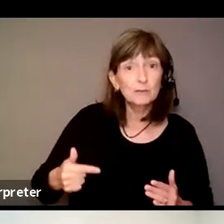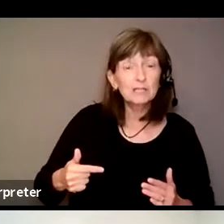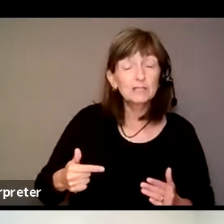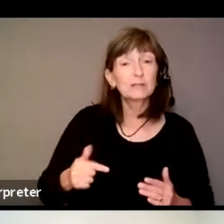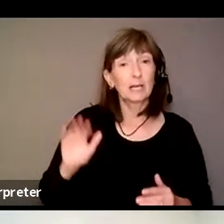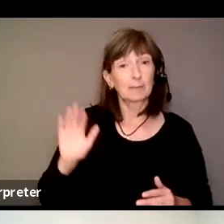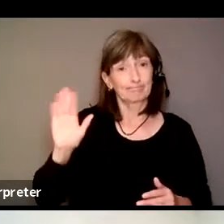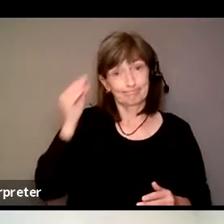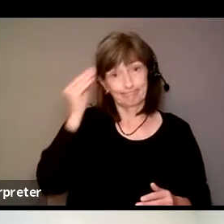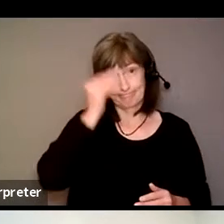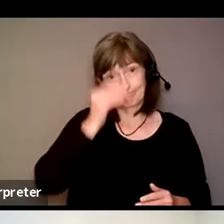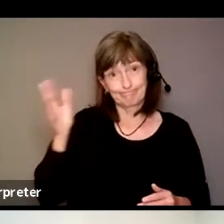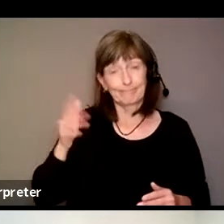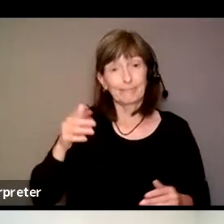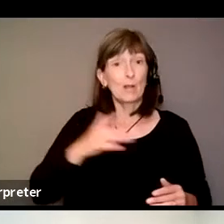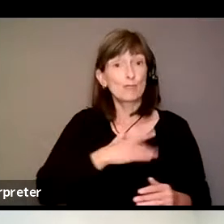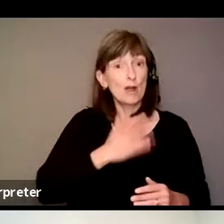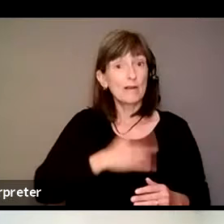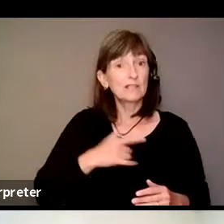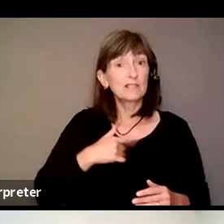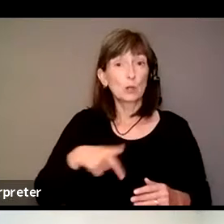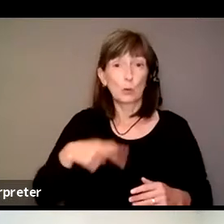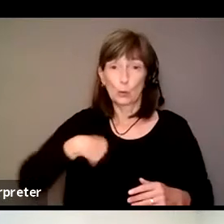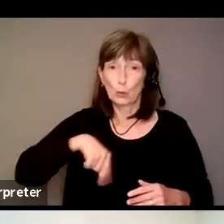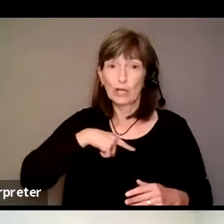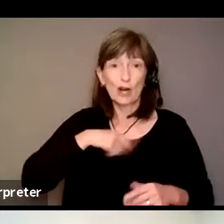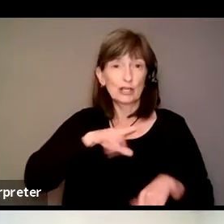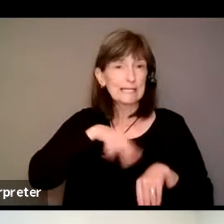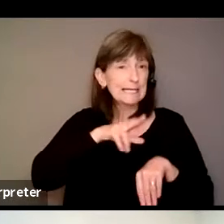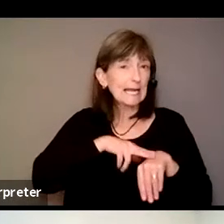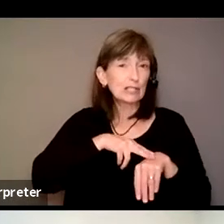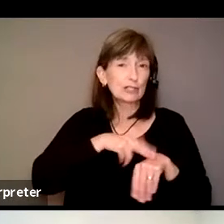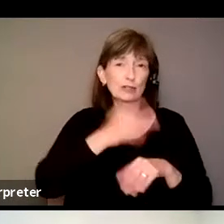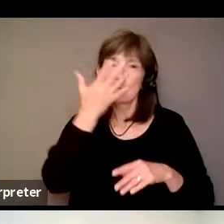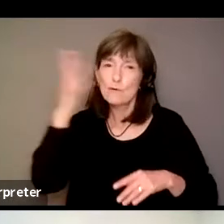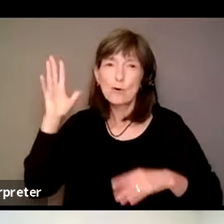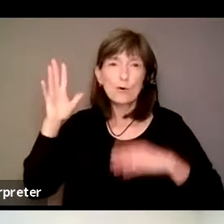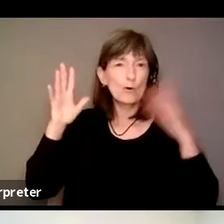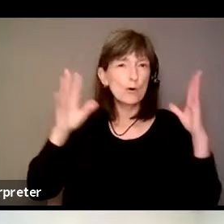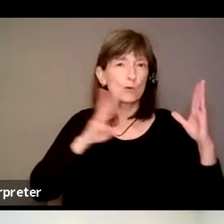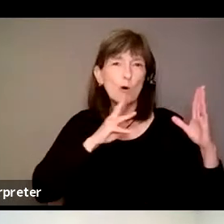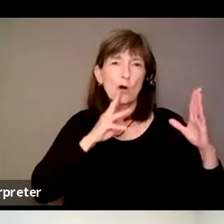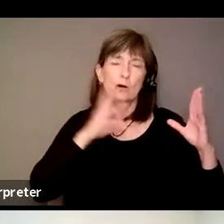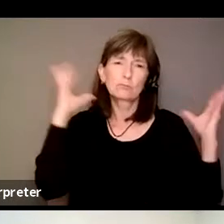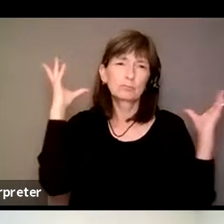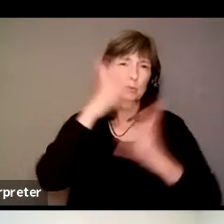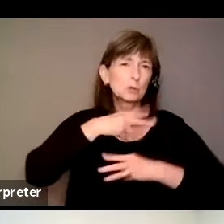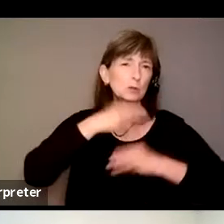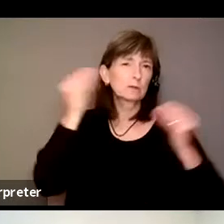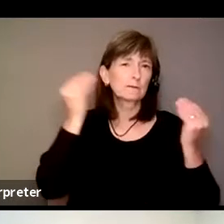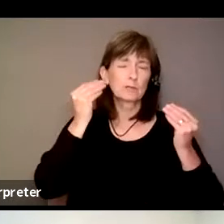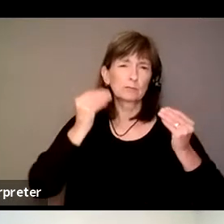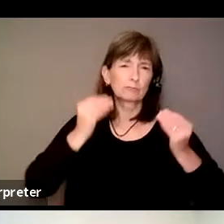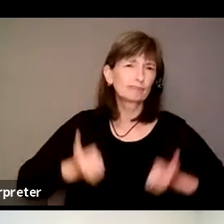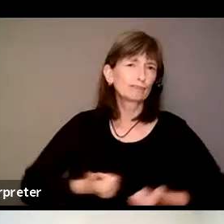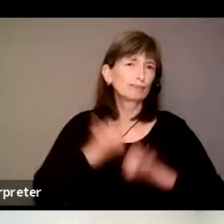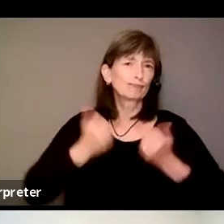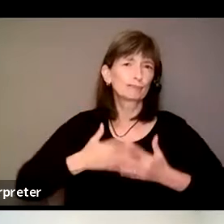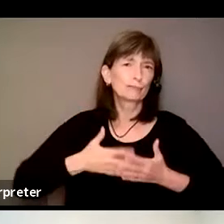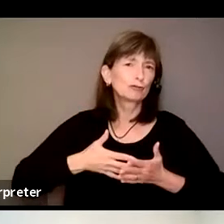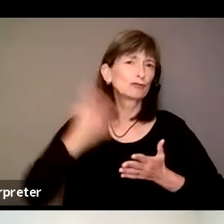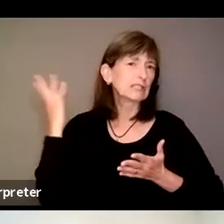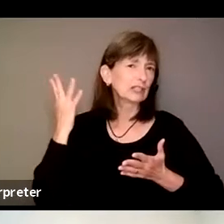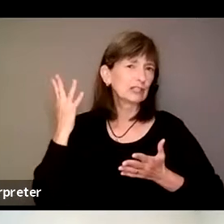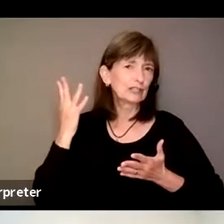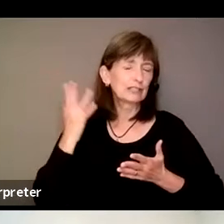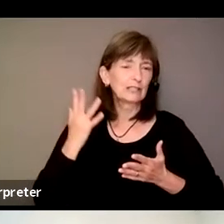province, we are pristine. We are nature bountiful. And anything that we can do to